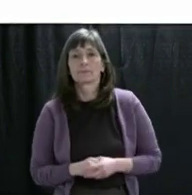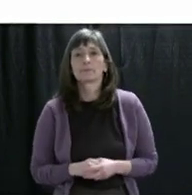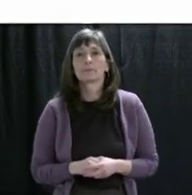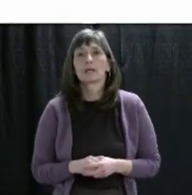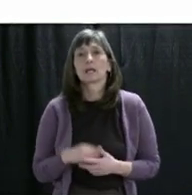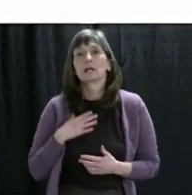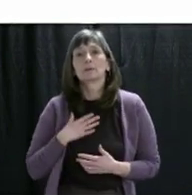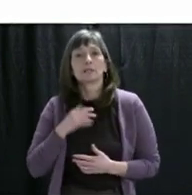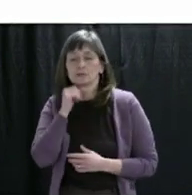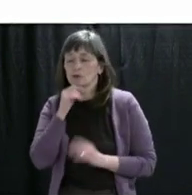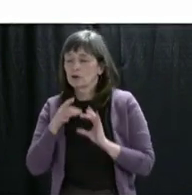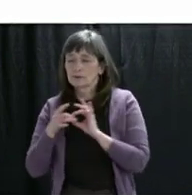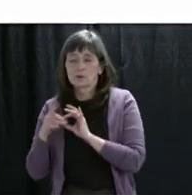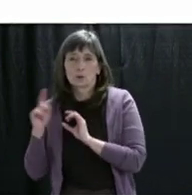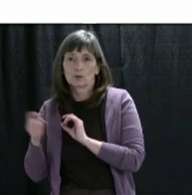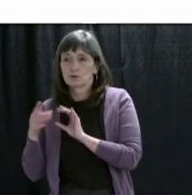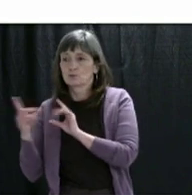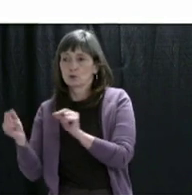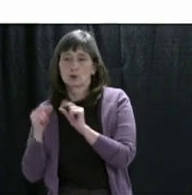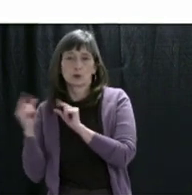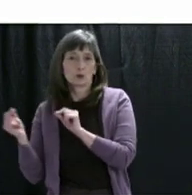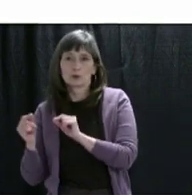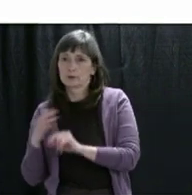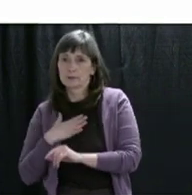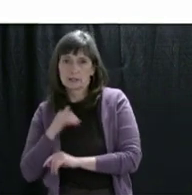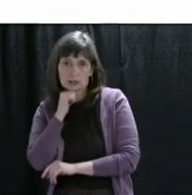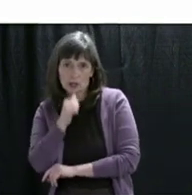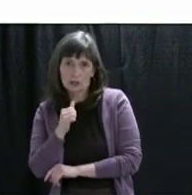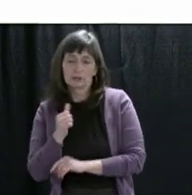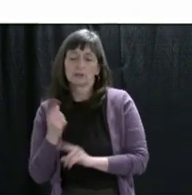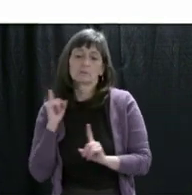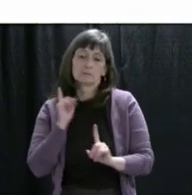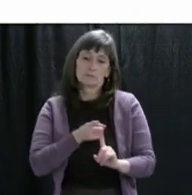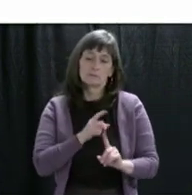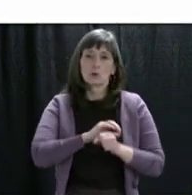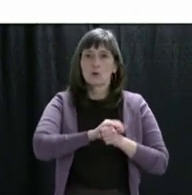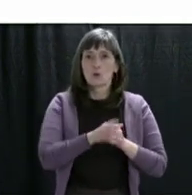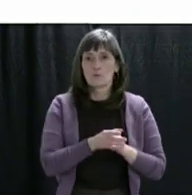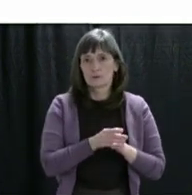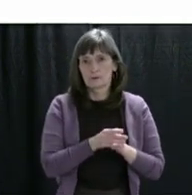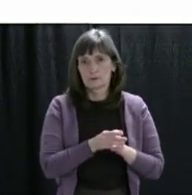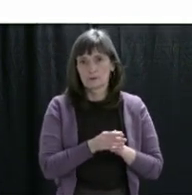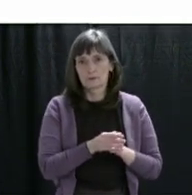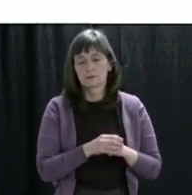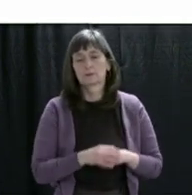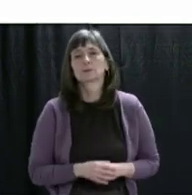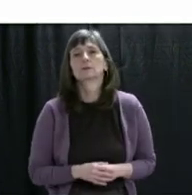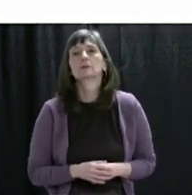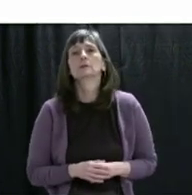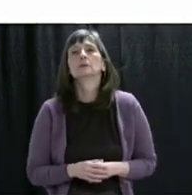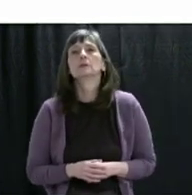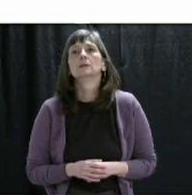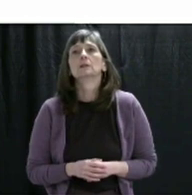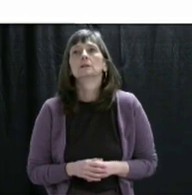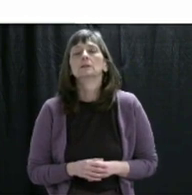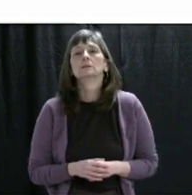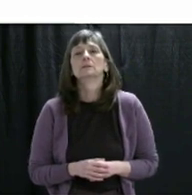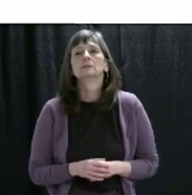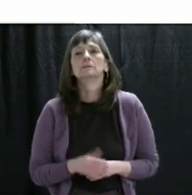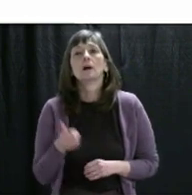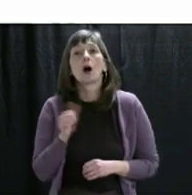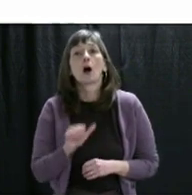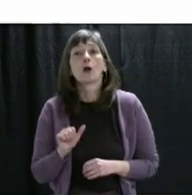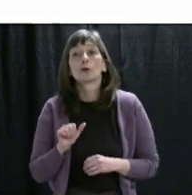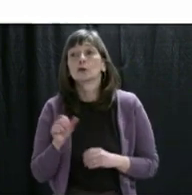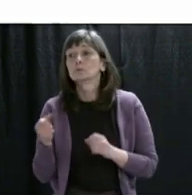ask rumor-based questions. The purpose of these briefings is to address COVID-19 issues. All other government-related issues should be directed to the